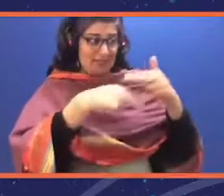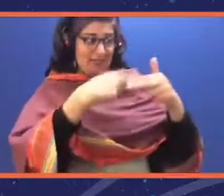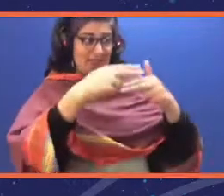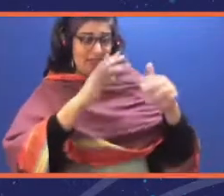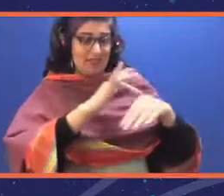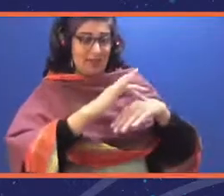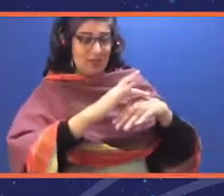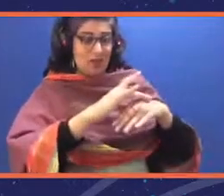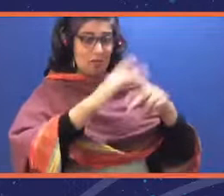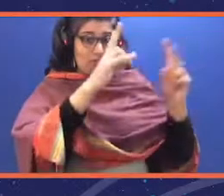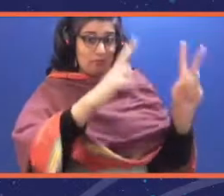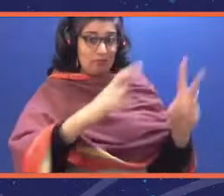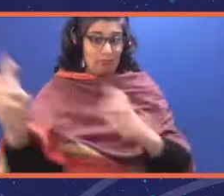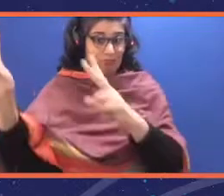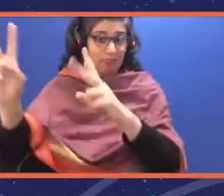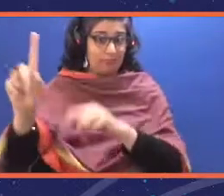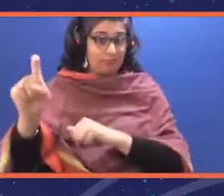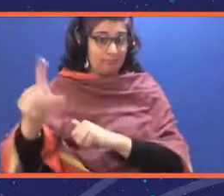cue?